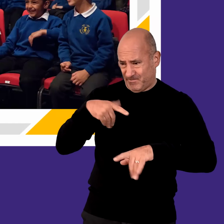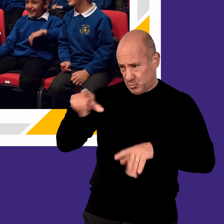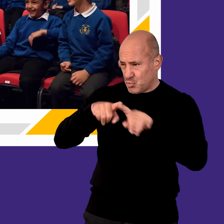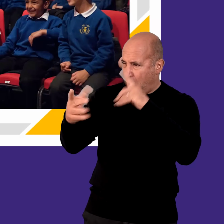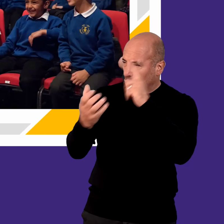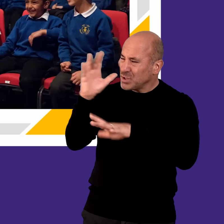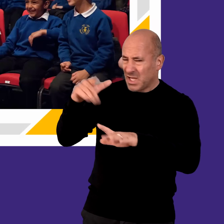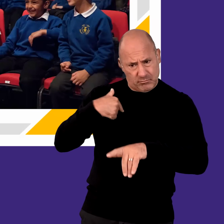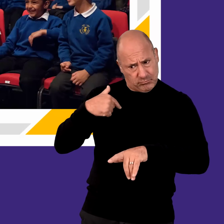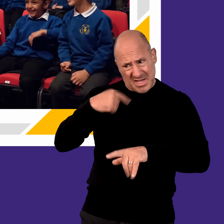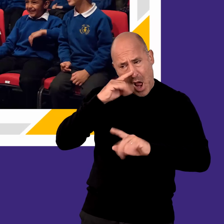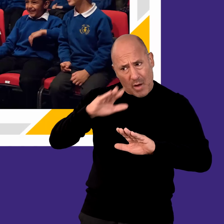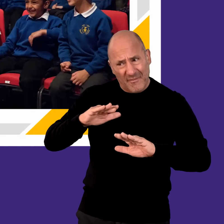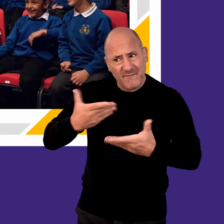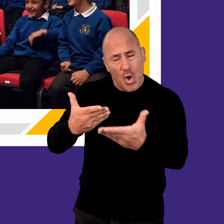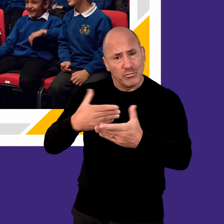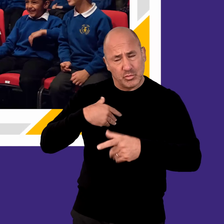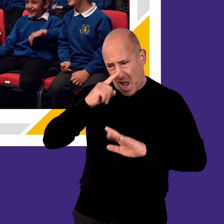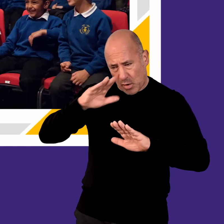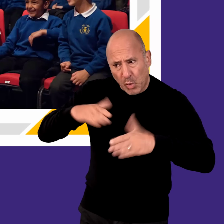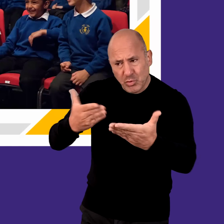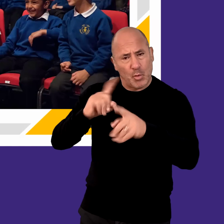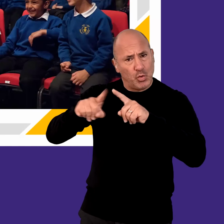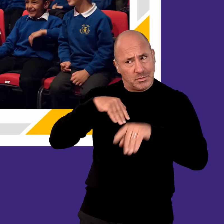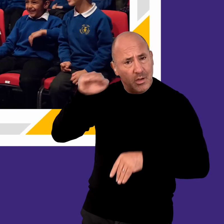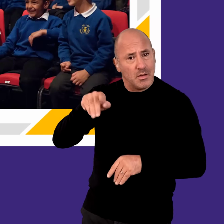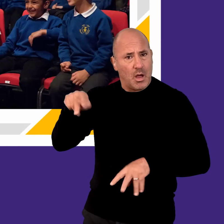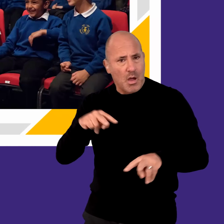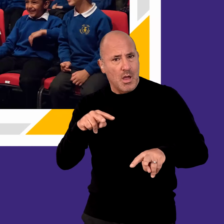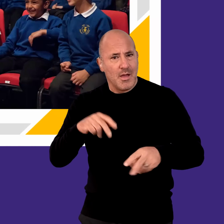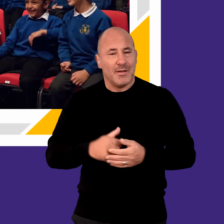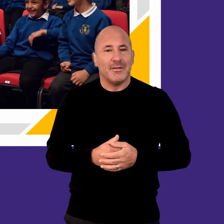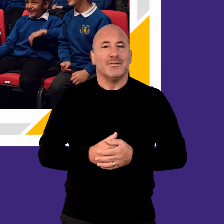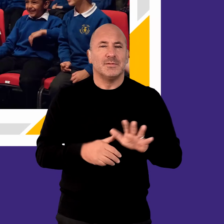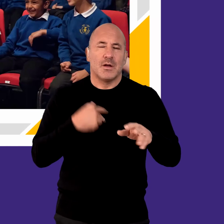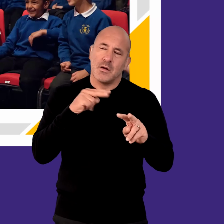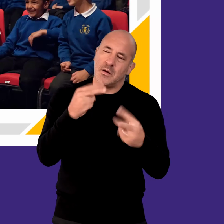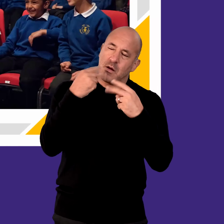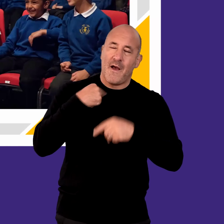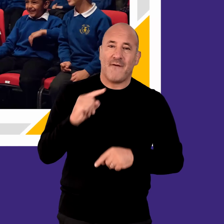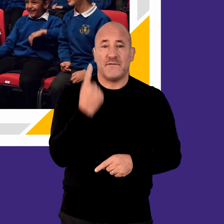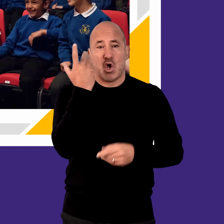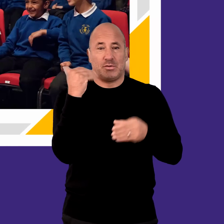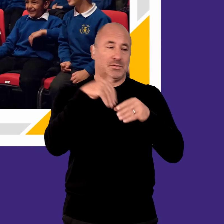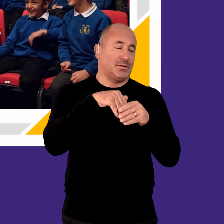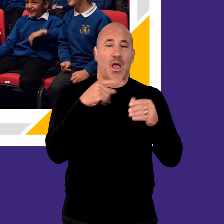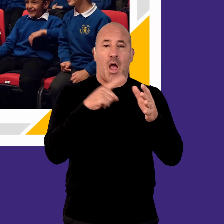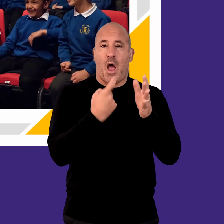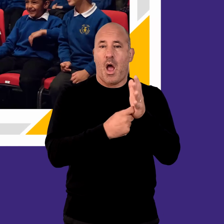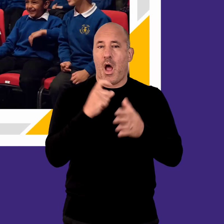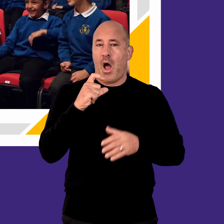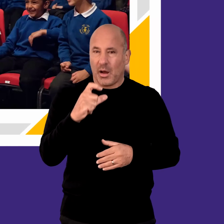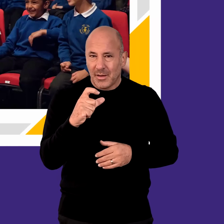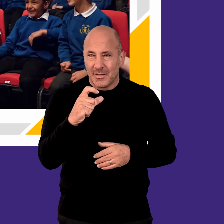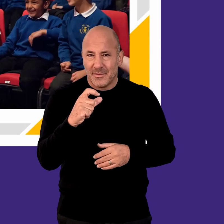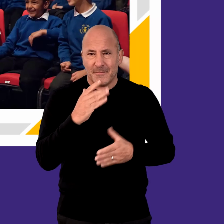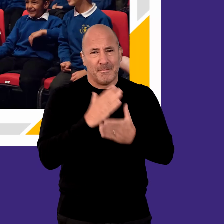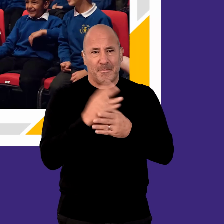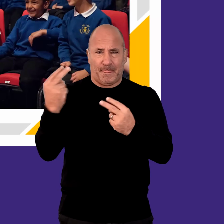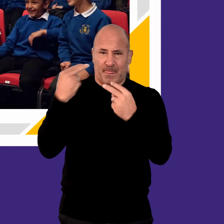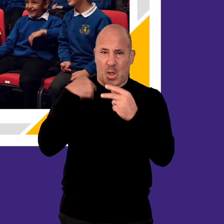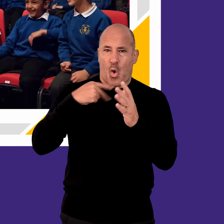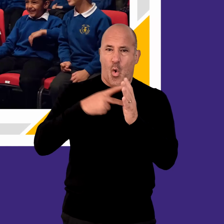persistent, and it's definitely about positioning yourself as a contributor to what they're trying to achieve. So I